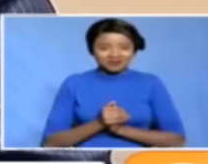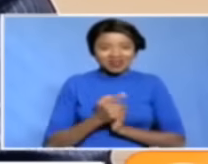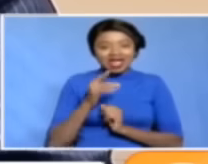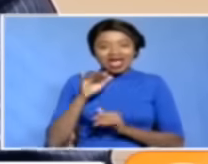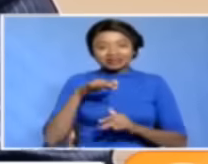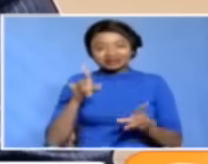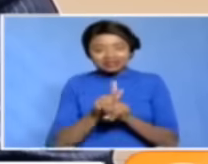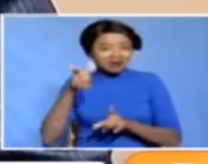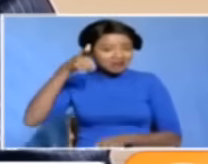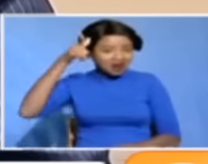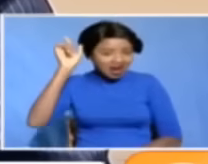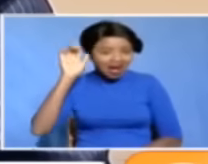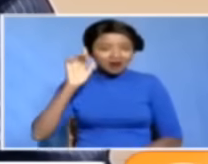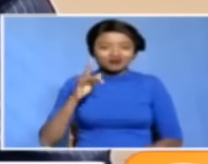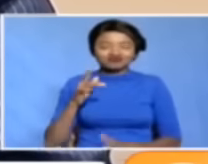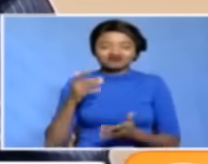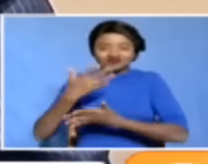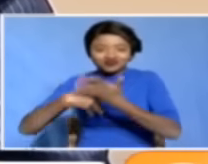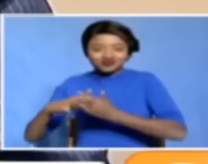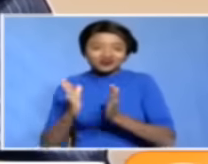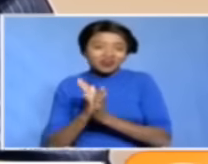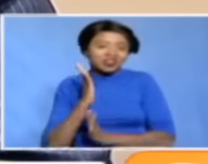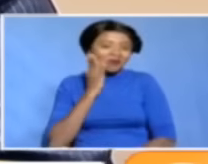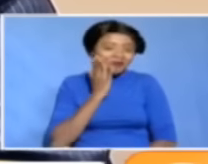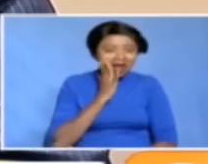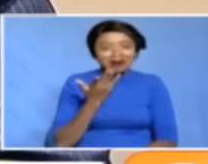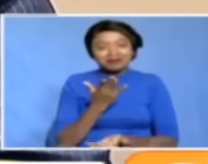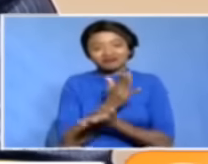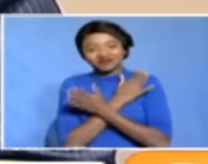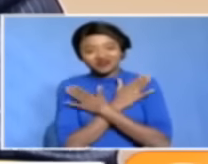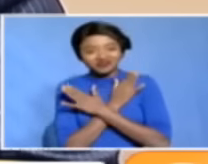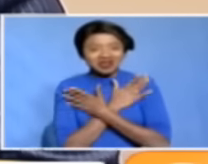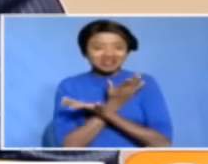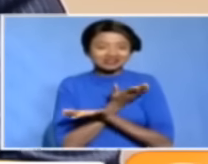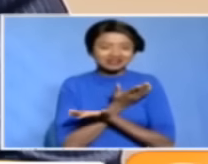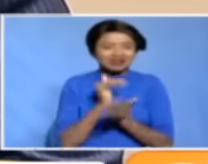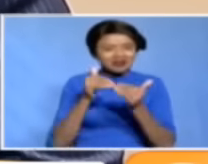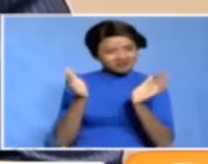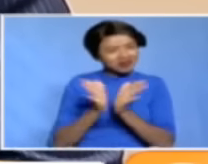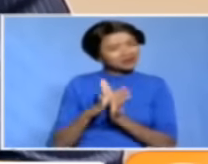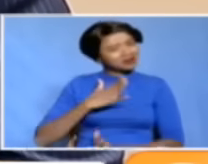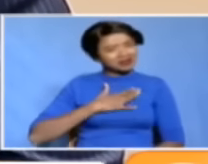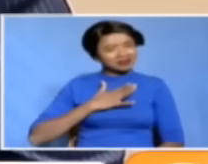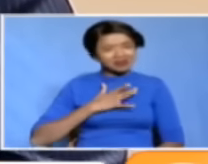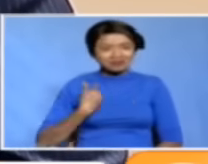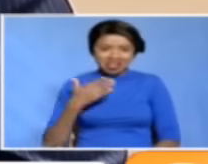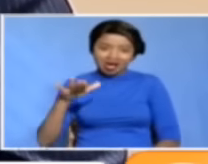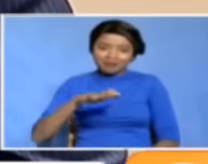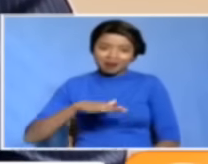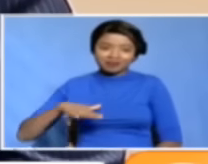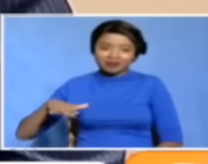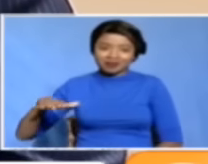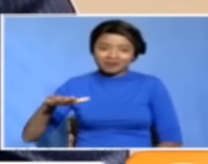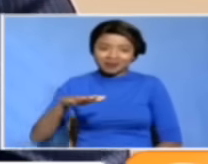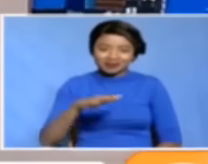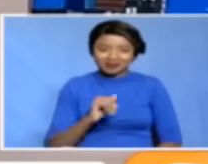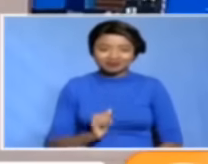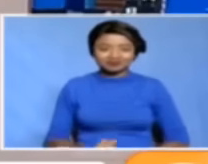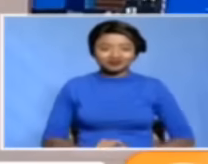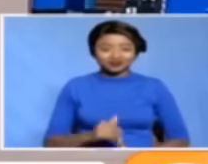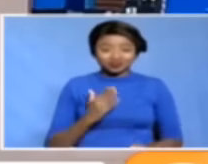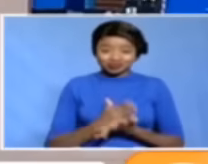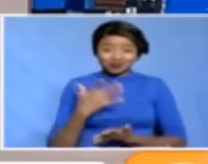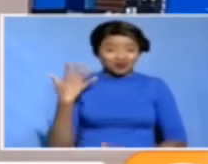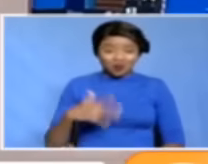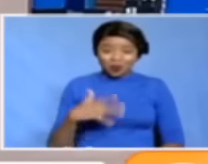cows, had time for my mom and my friends and my family. So I've been around. Which is amazing.